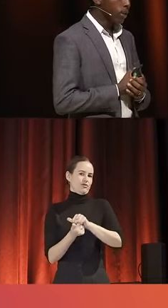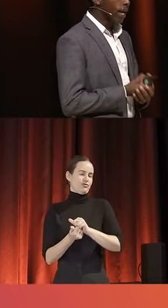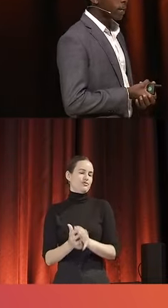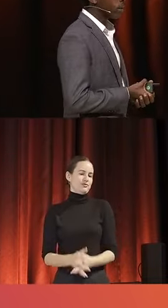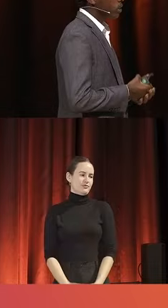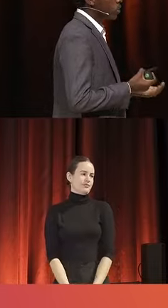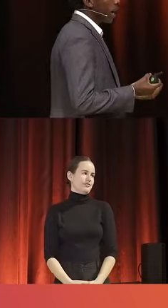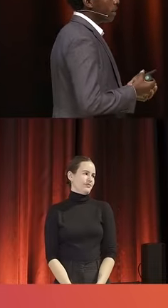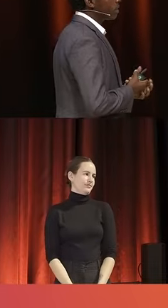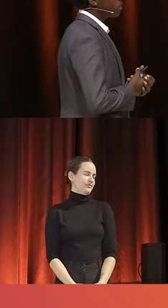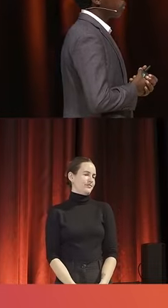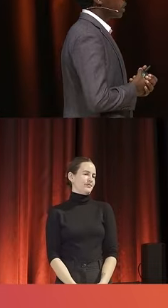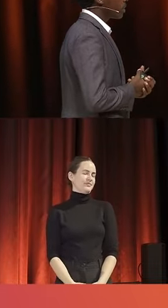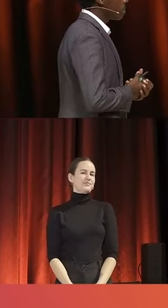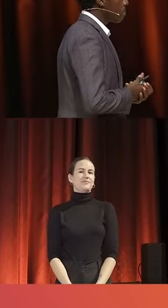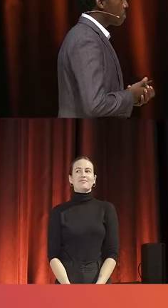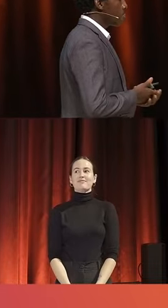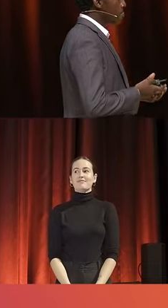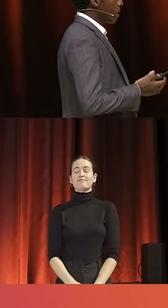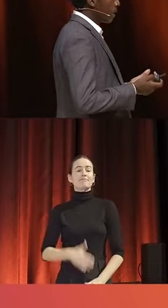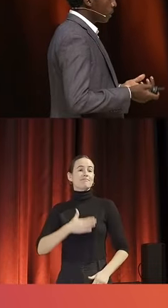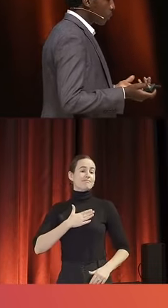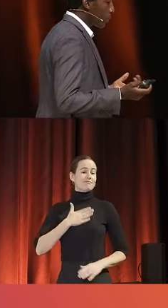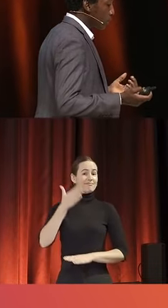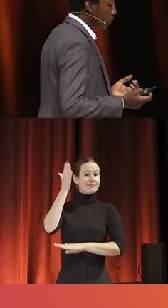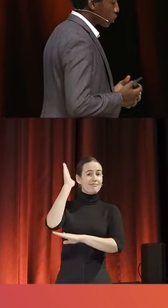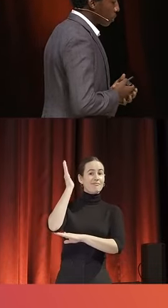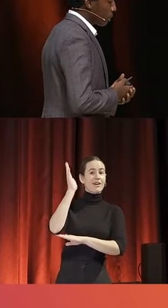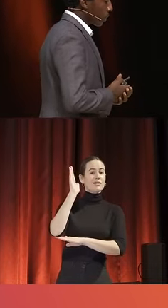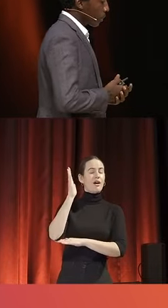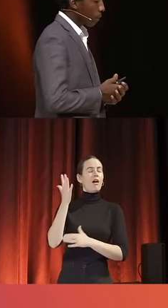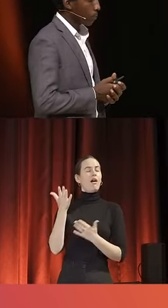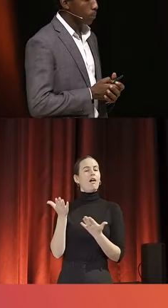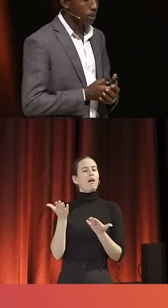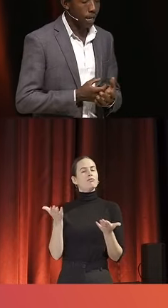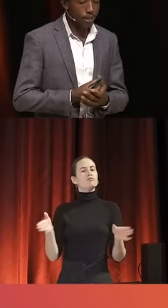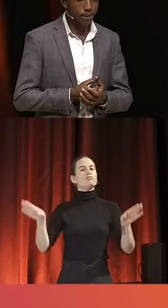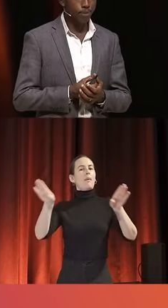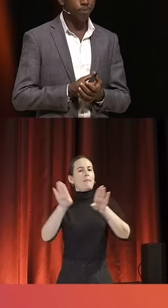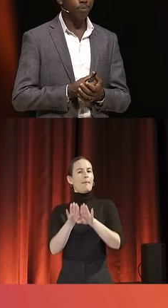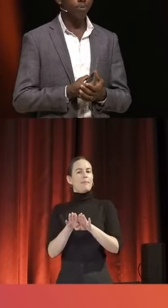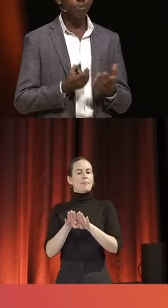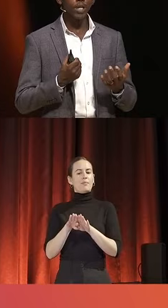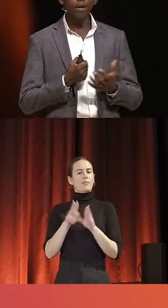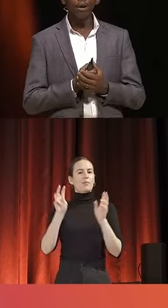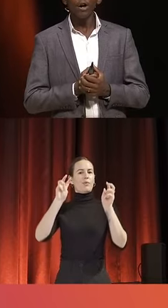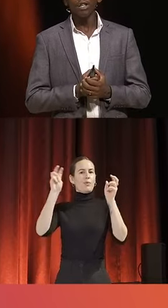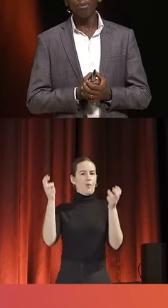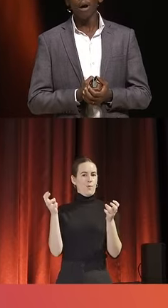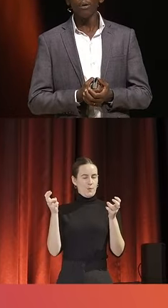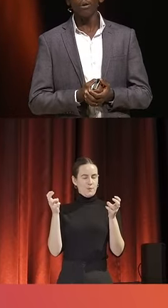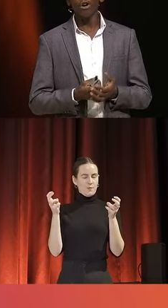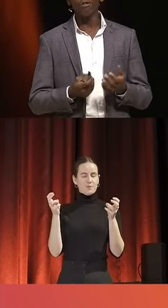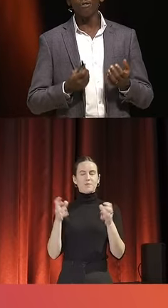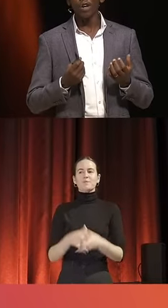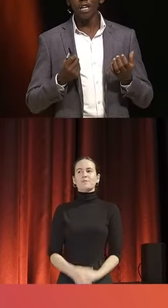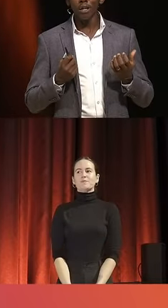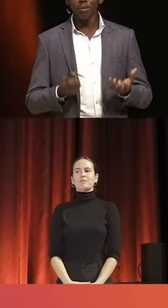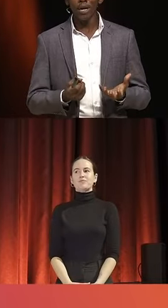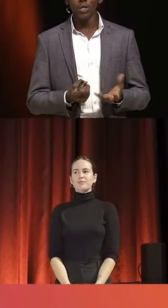I would like to end with the words of John Muir, who says, "The power